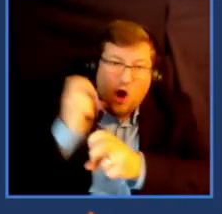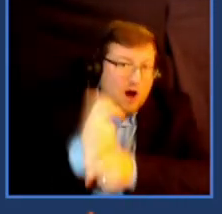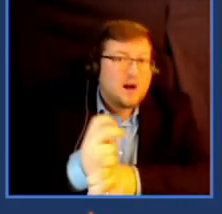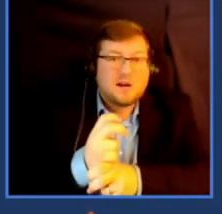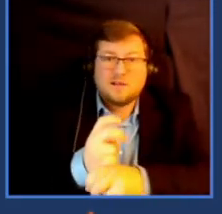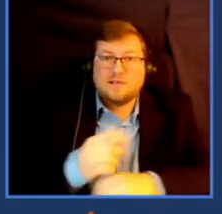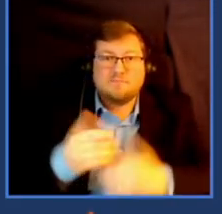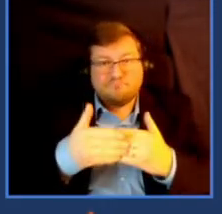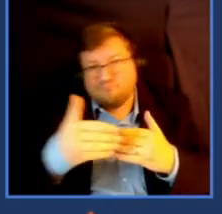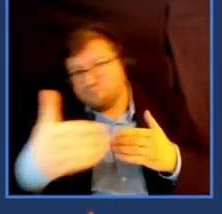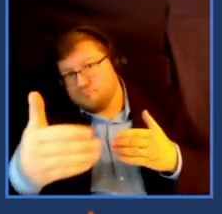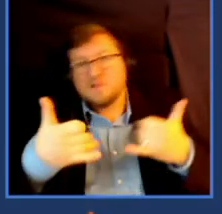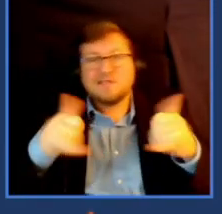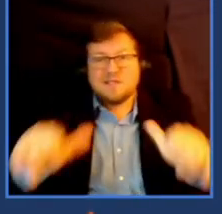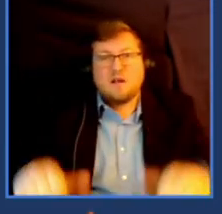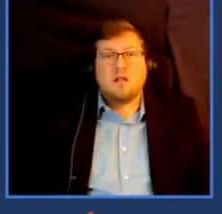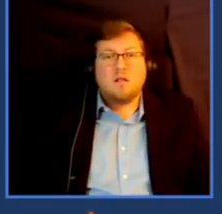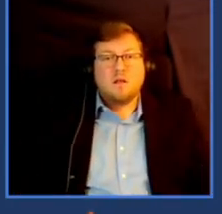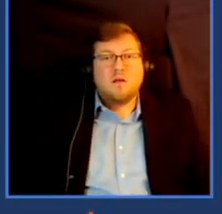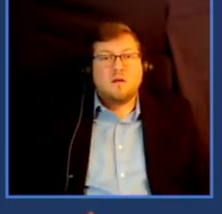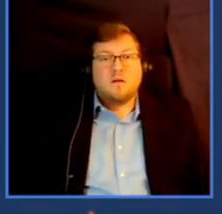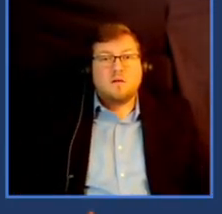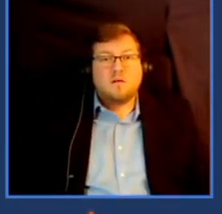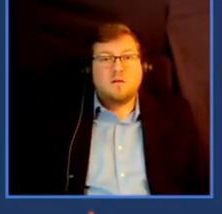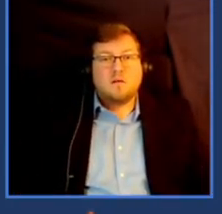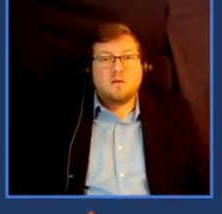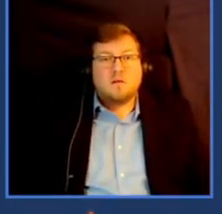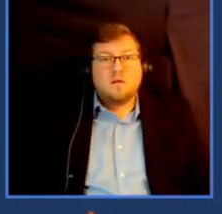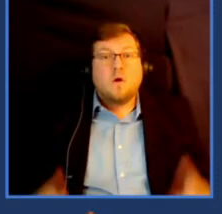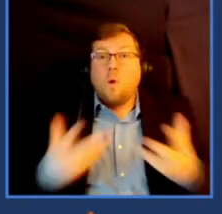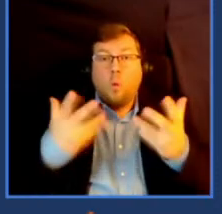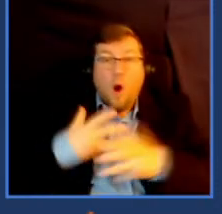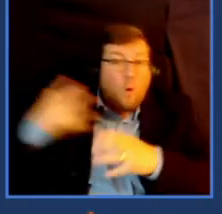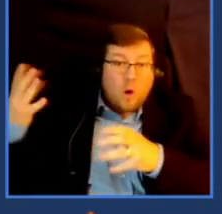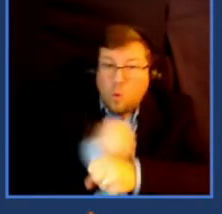The stakes of this election can hardly be overstated.